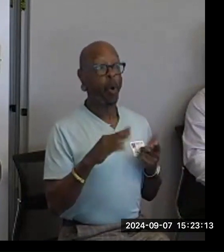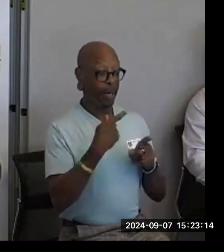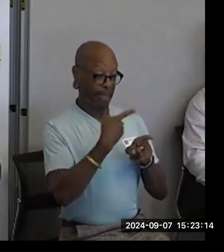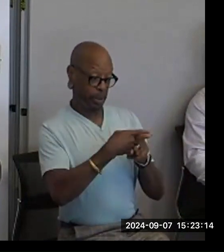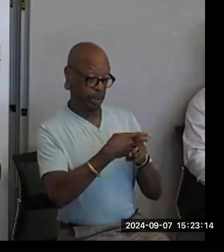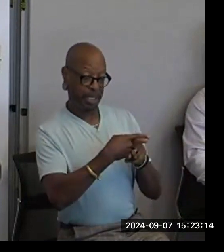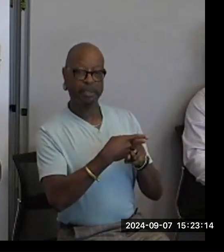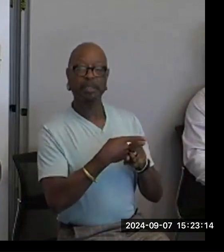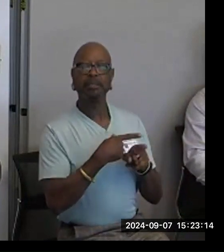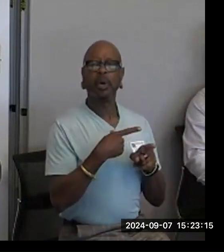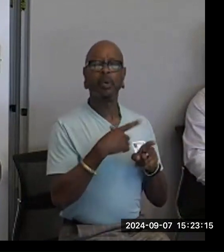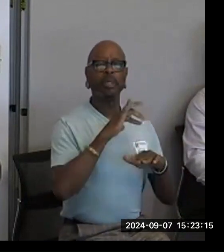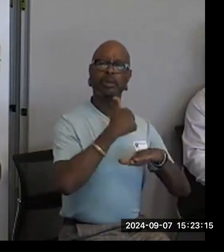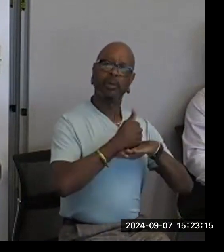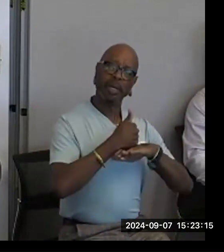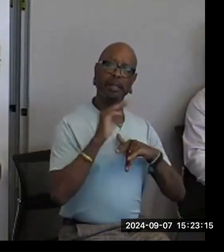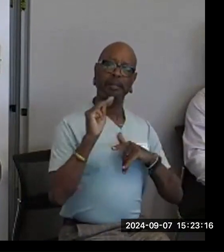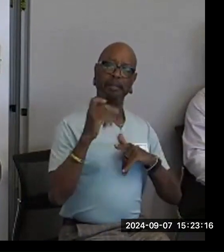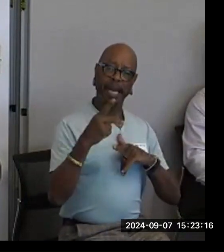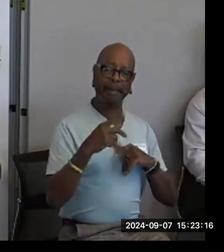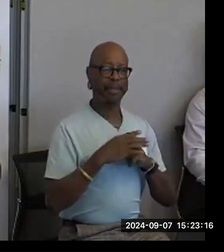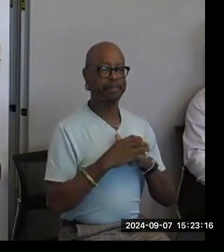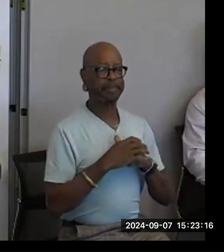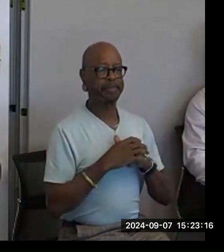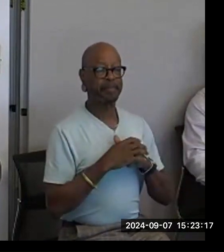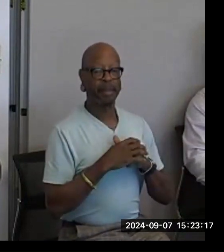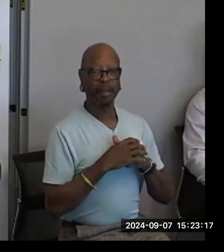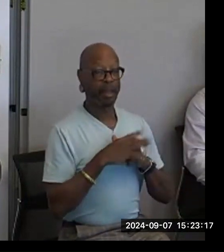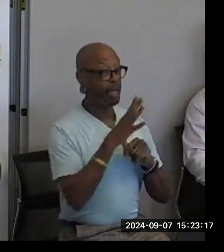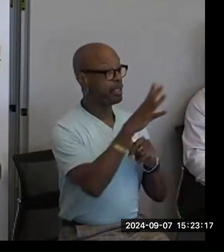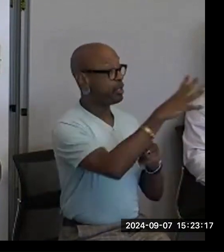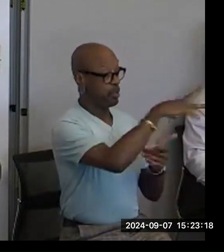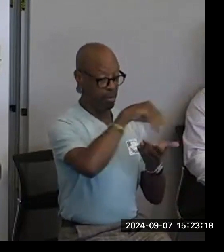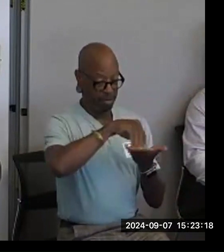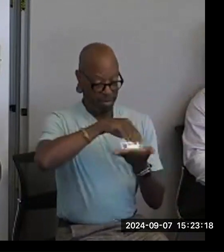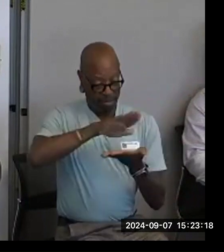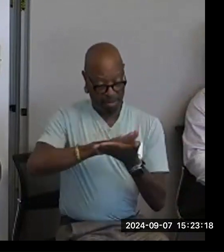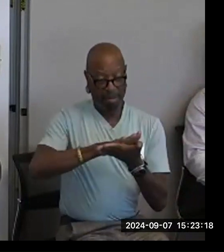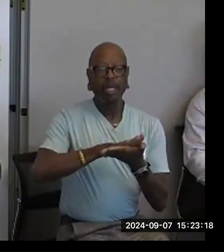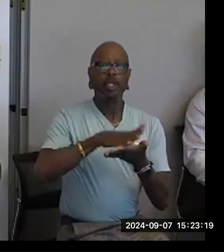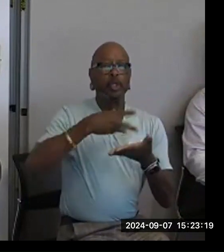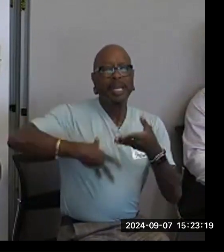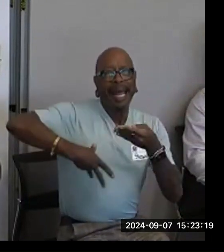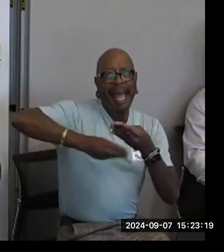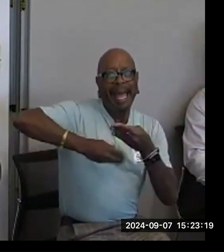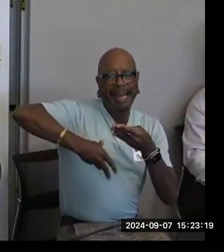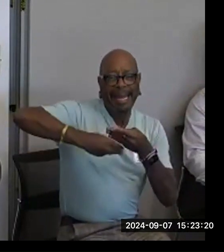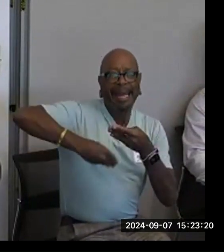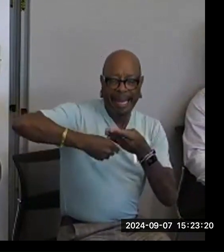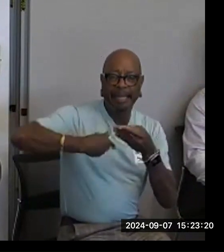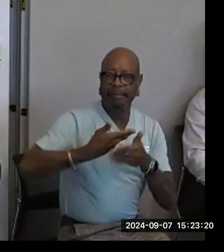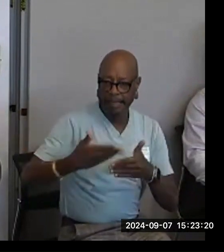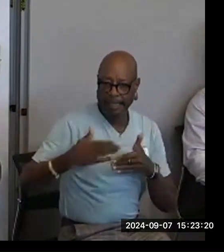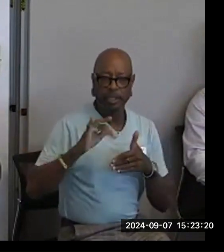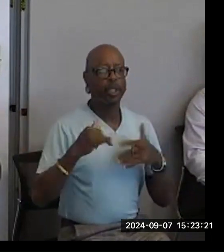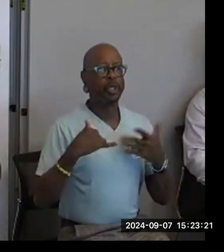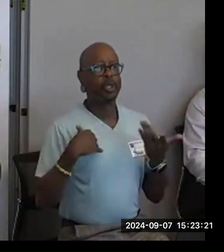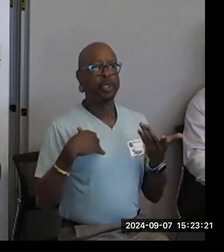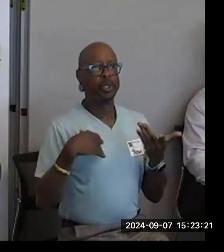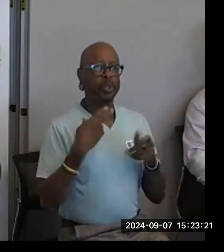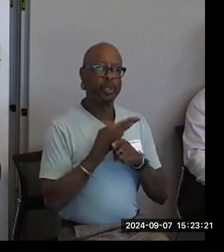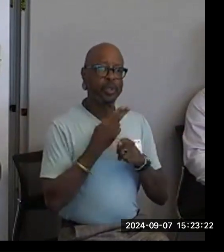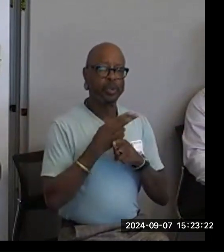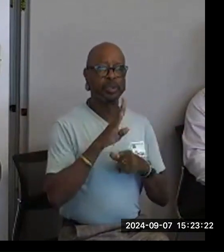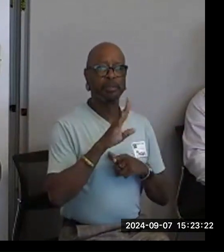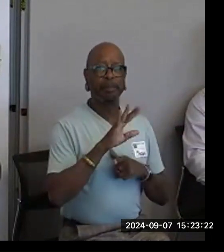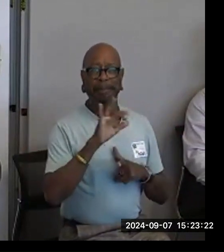the map and once you've embossed it, you can put stuff on it. So you can customize it. You can get bump dots, or you can